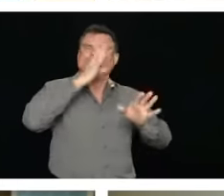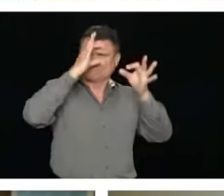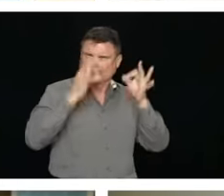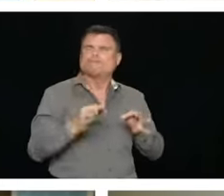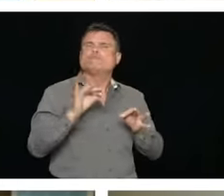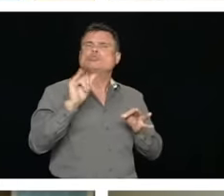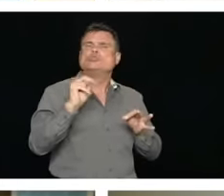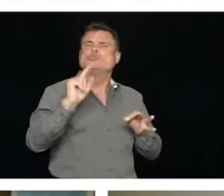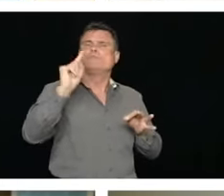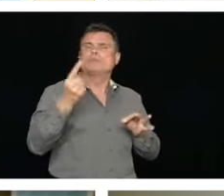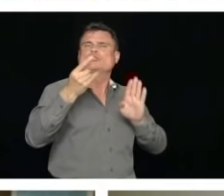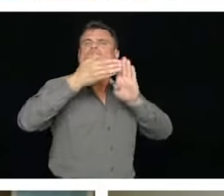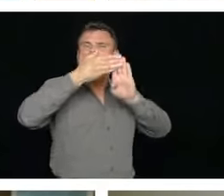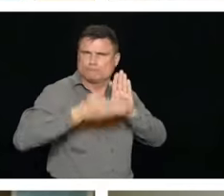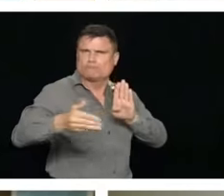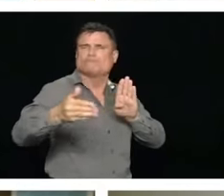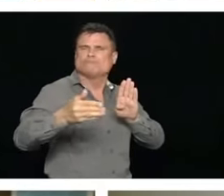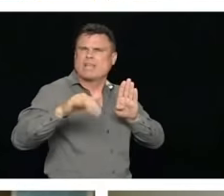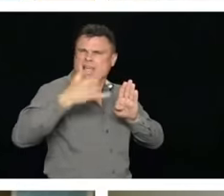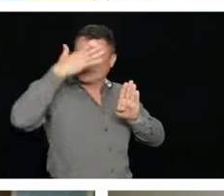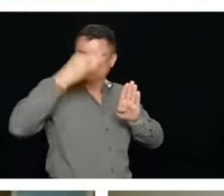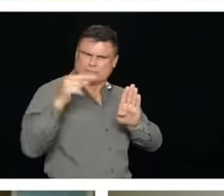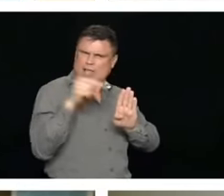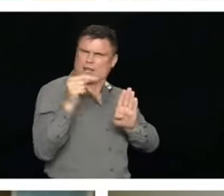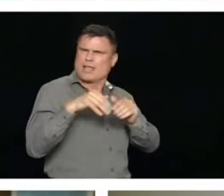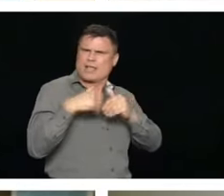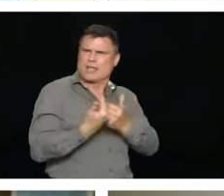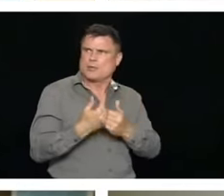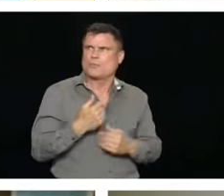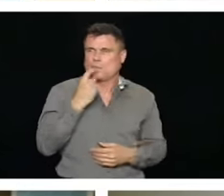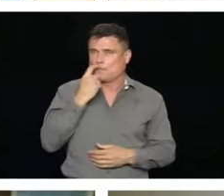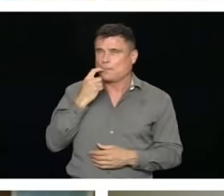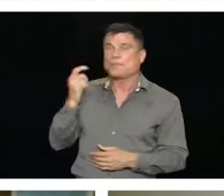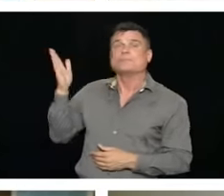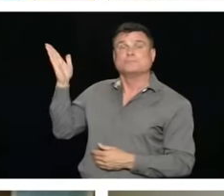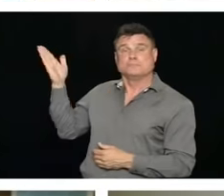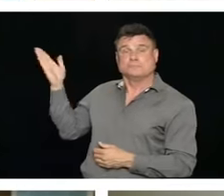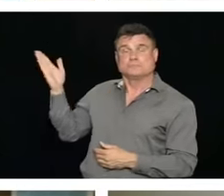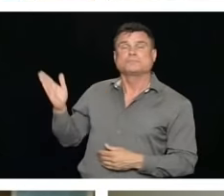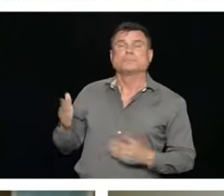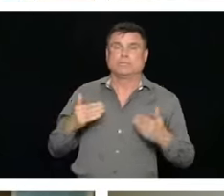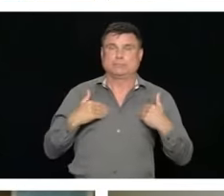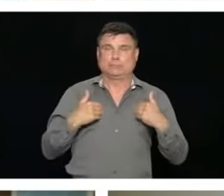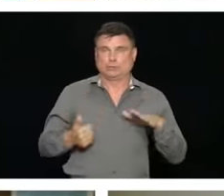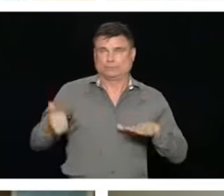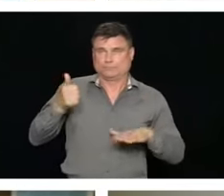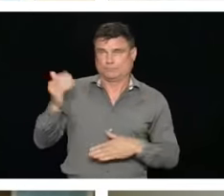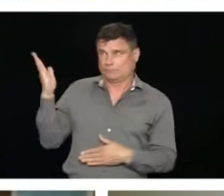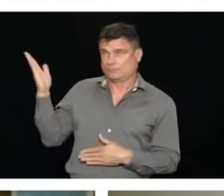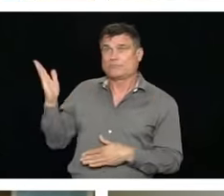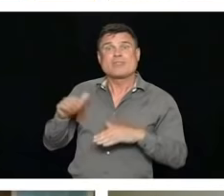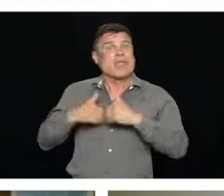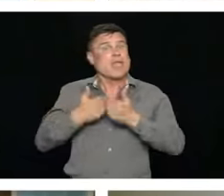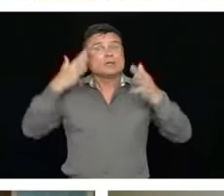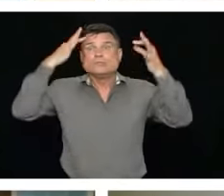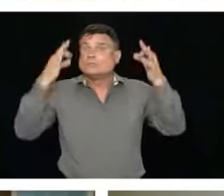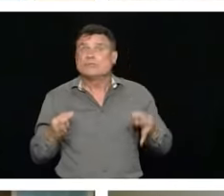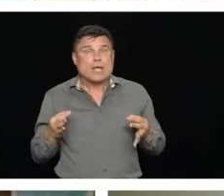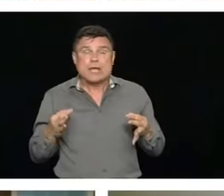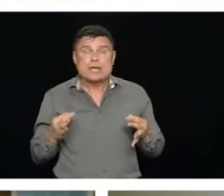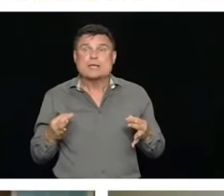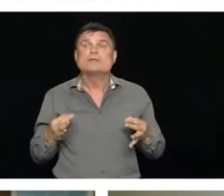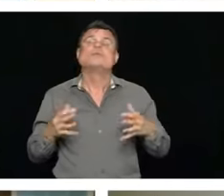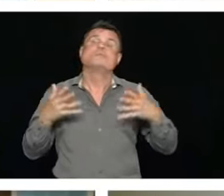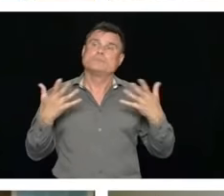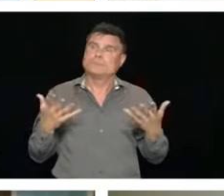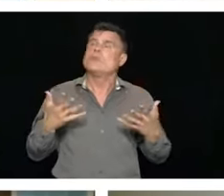is through very careful planning, being really transparent with people about the entire way that the public healthcare